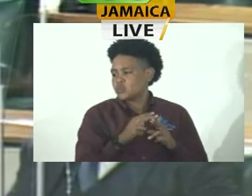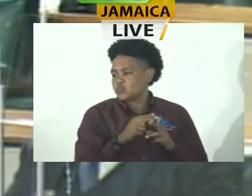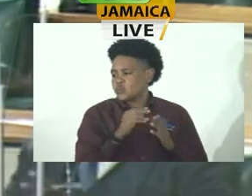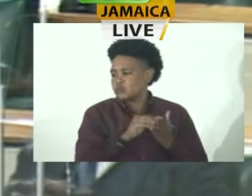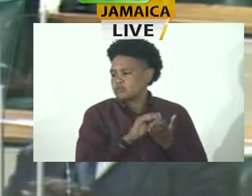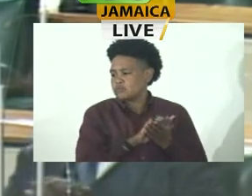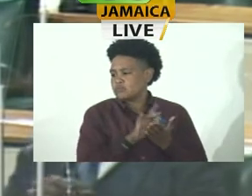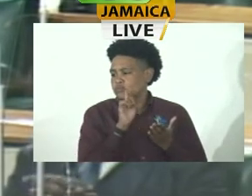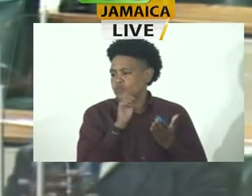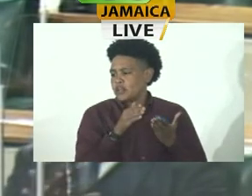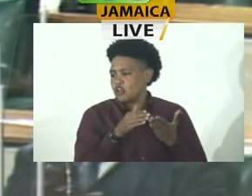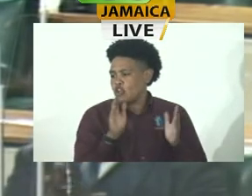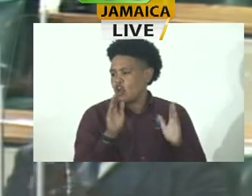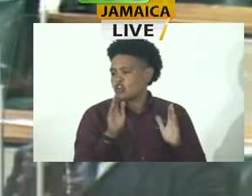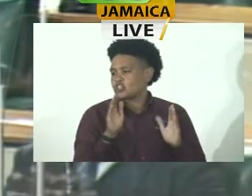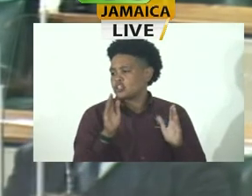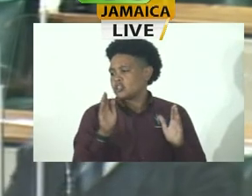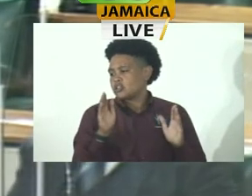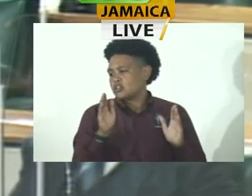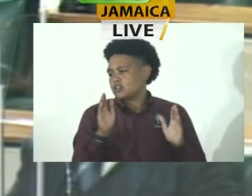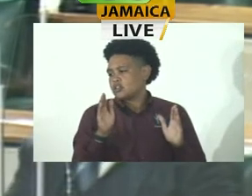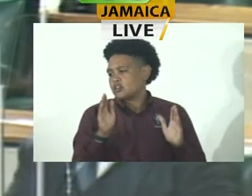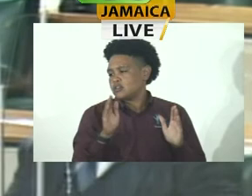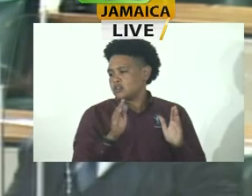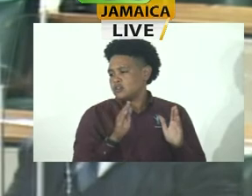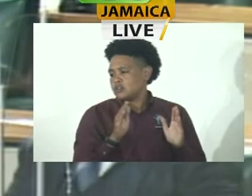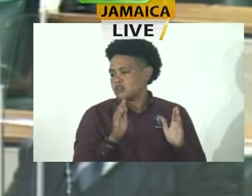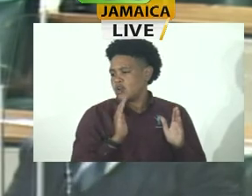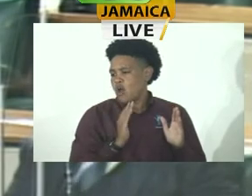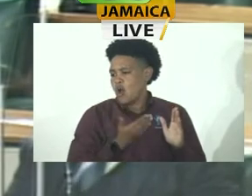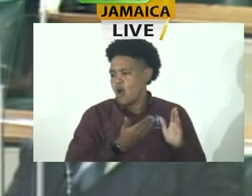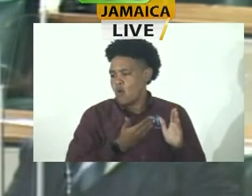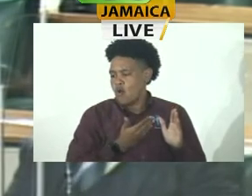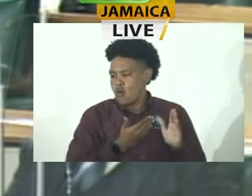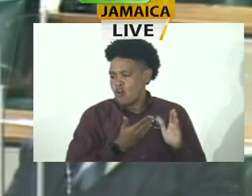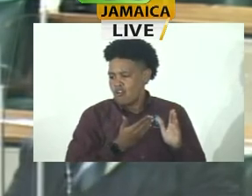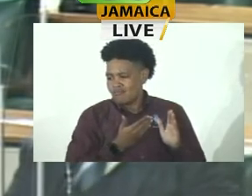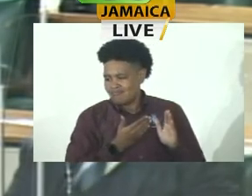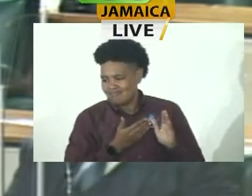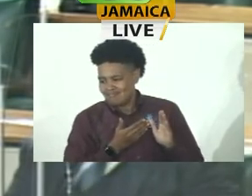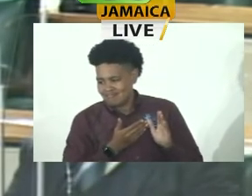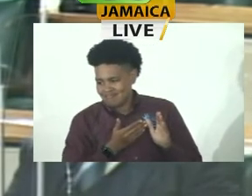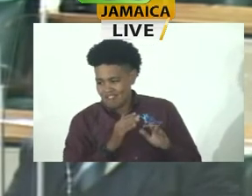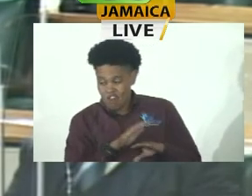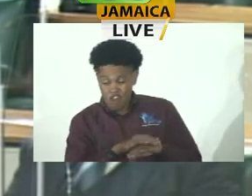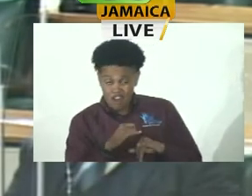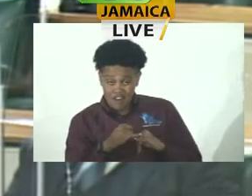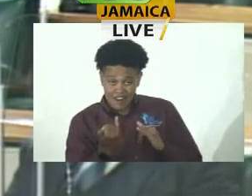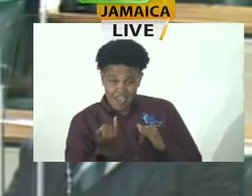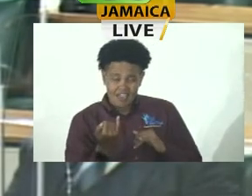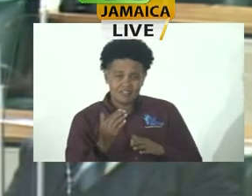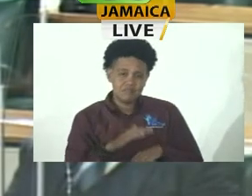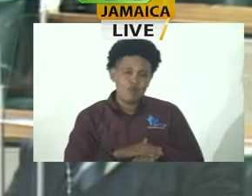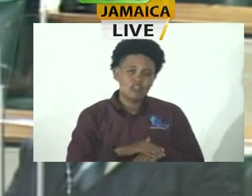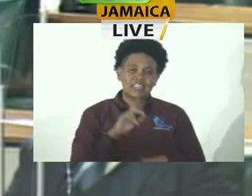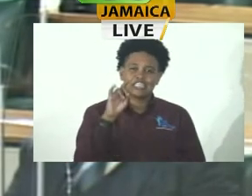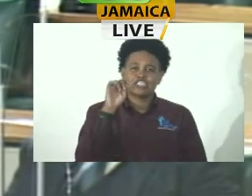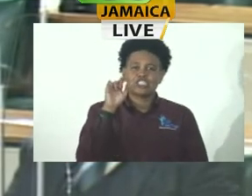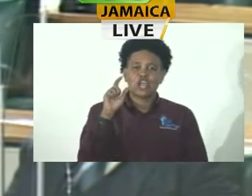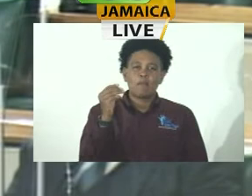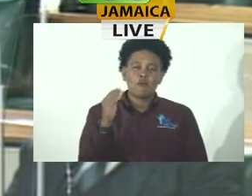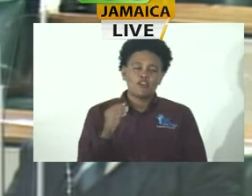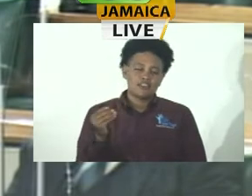launching our digital currency we don't want the digital currency madam speaker to be